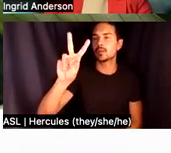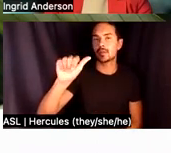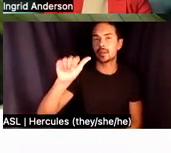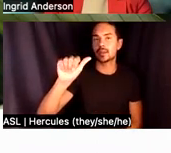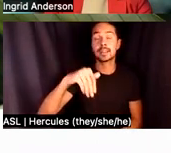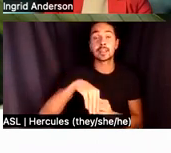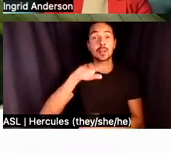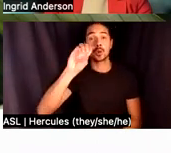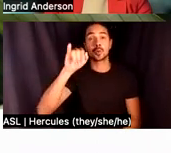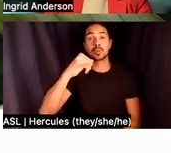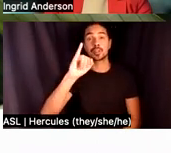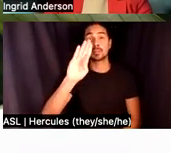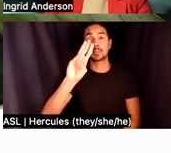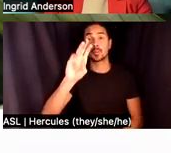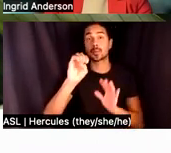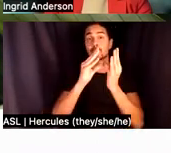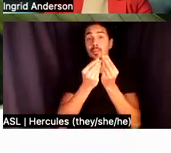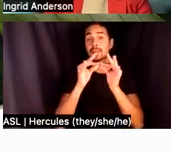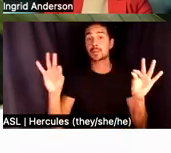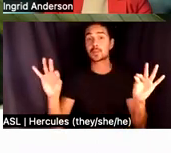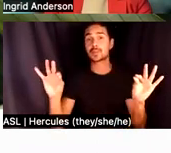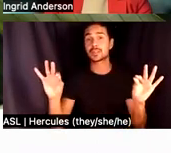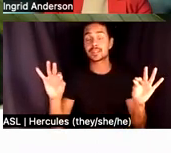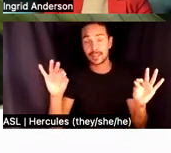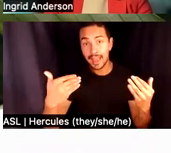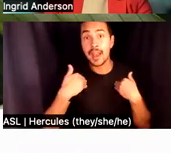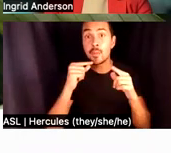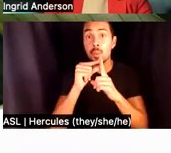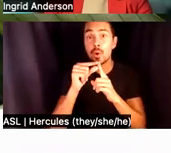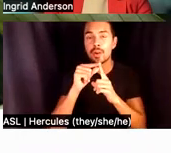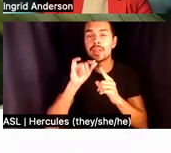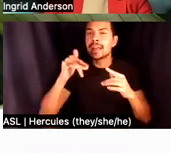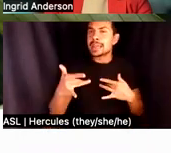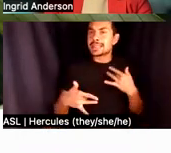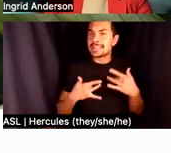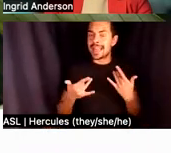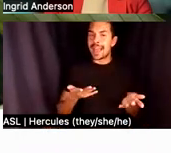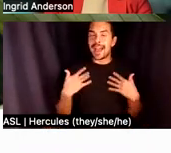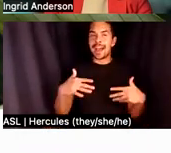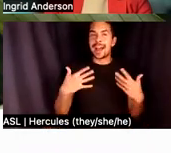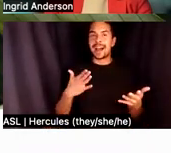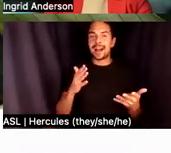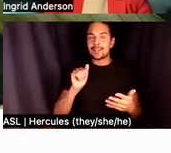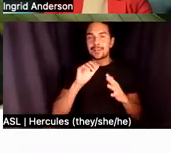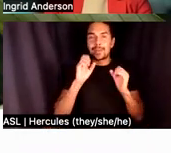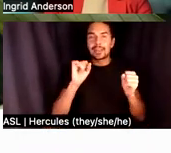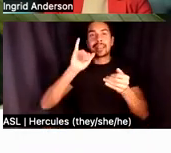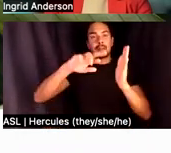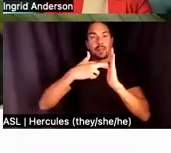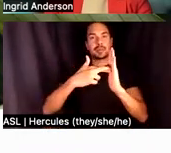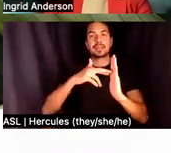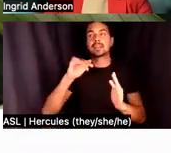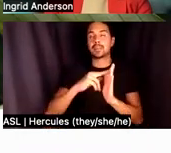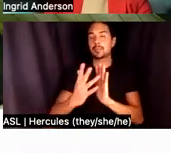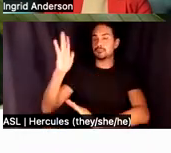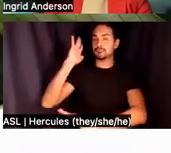Ojibwe language, and that just excites me because I'm like, oh, we talked about our bodies, not